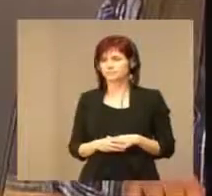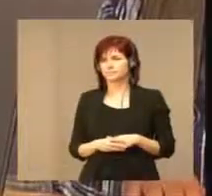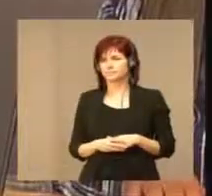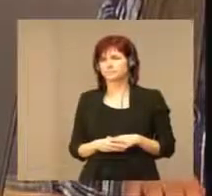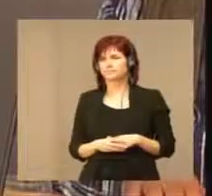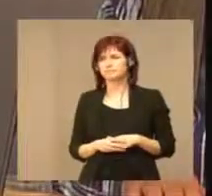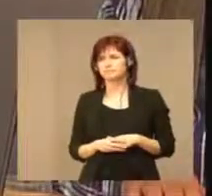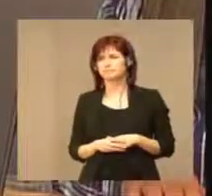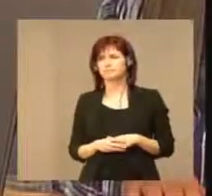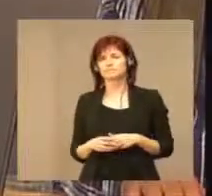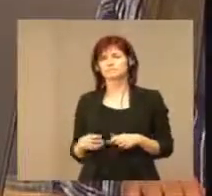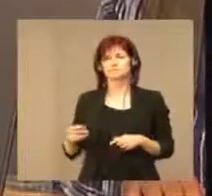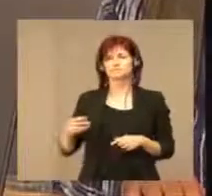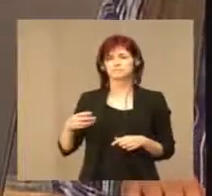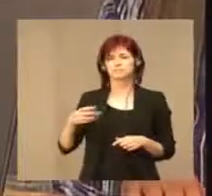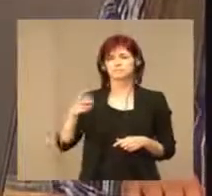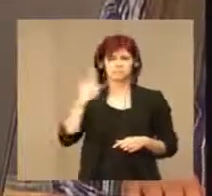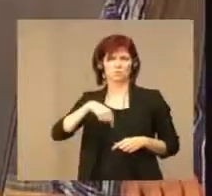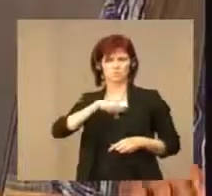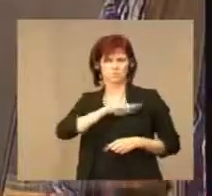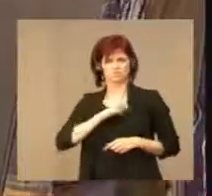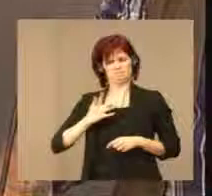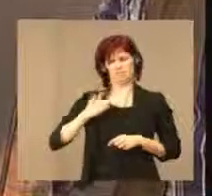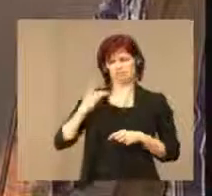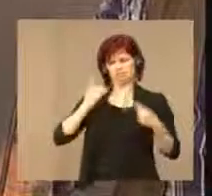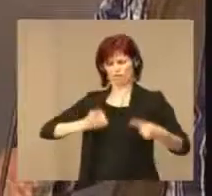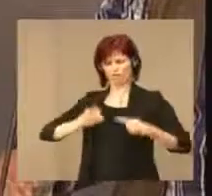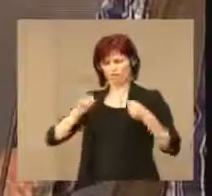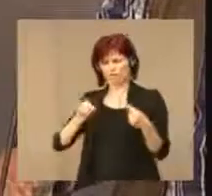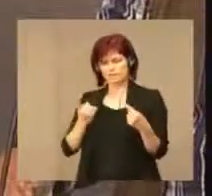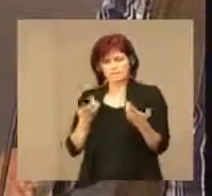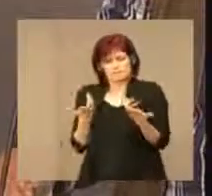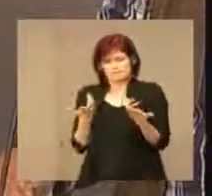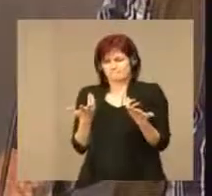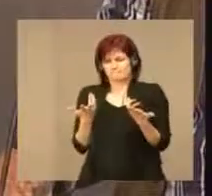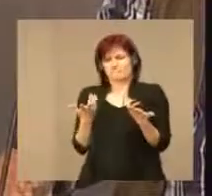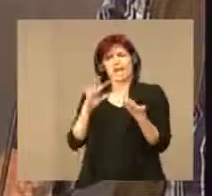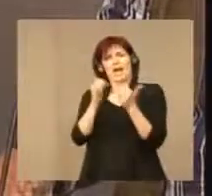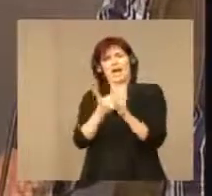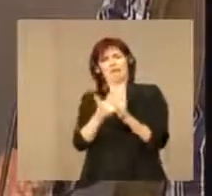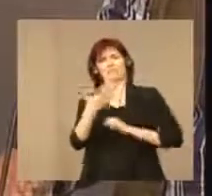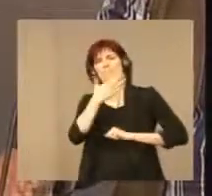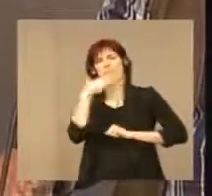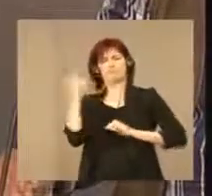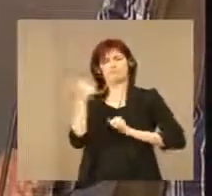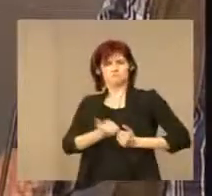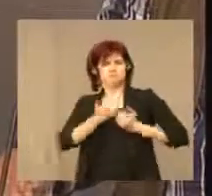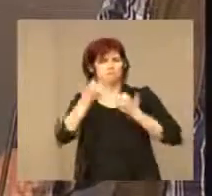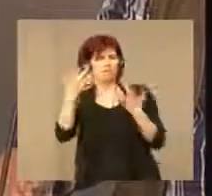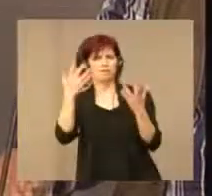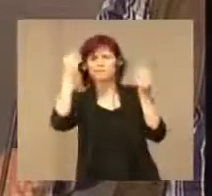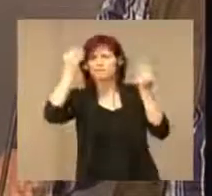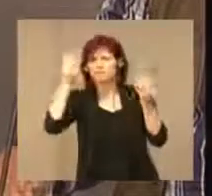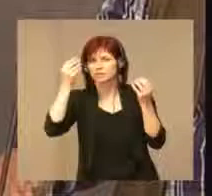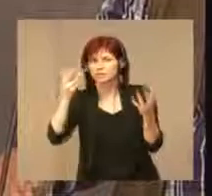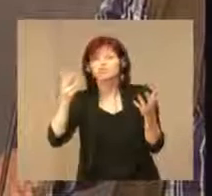as public servants to figure out ourselves what's the best way to get that information out there. We